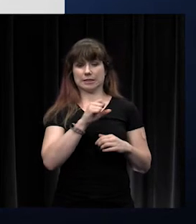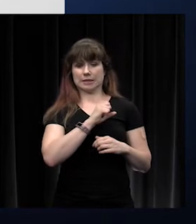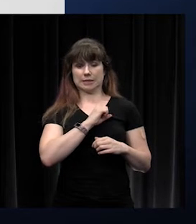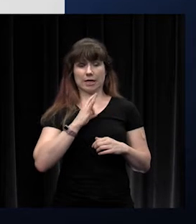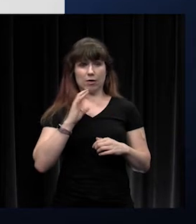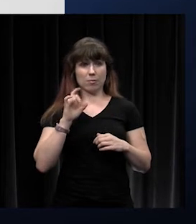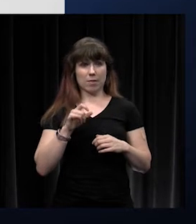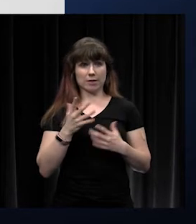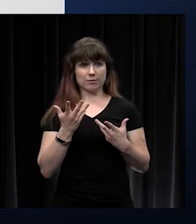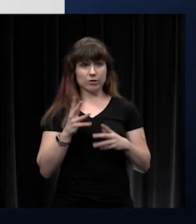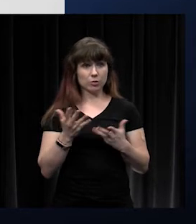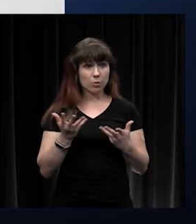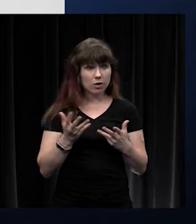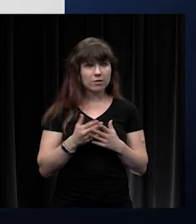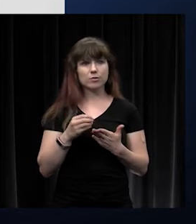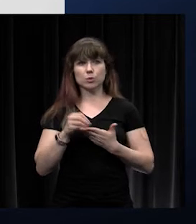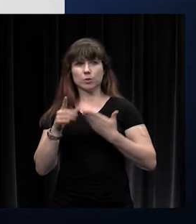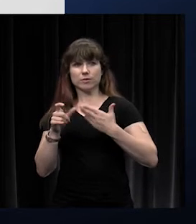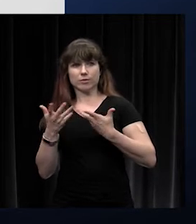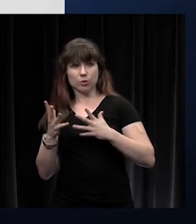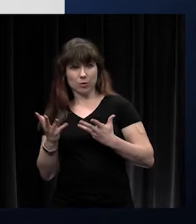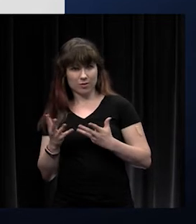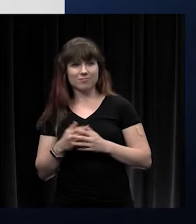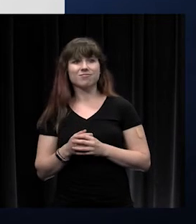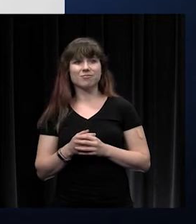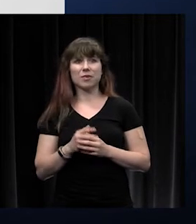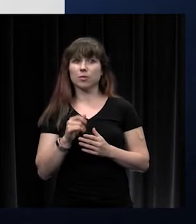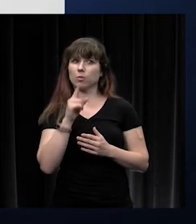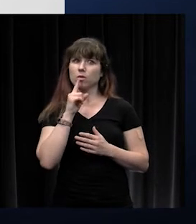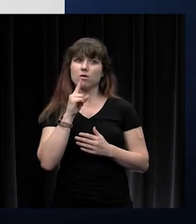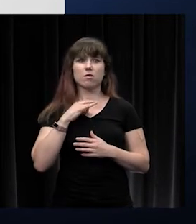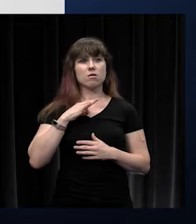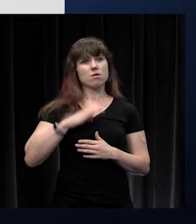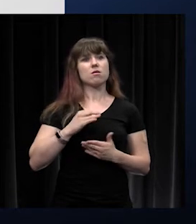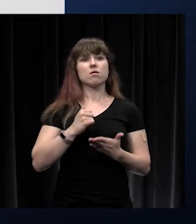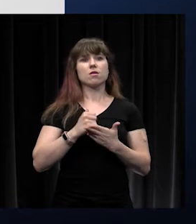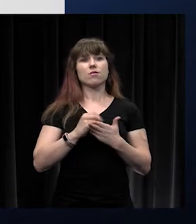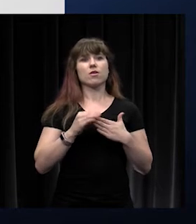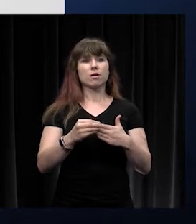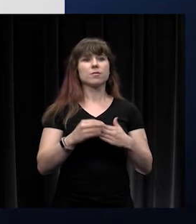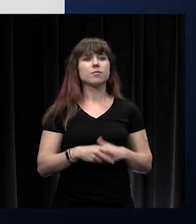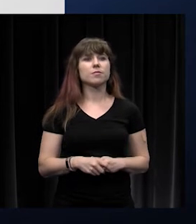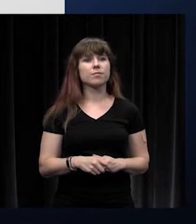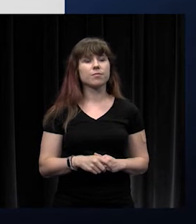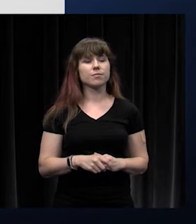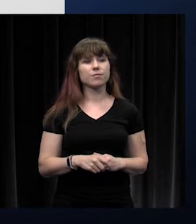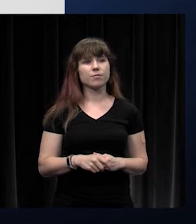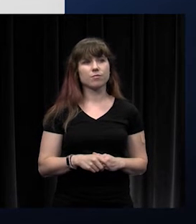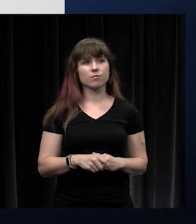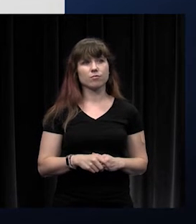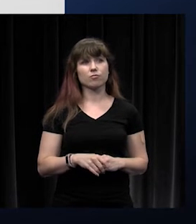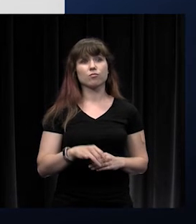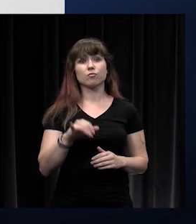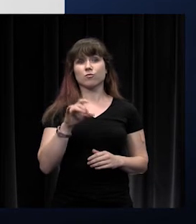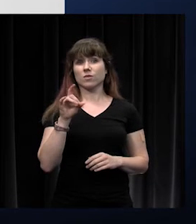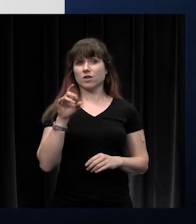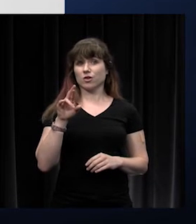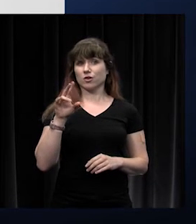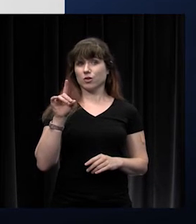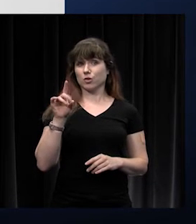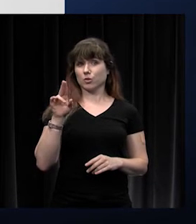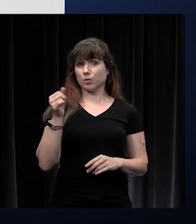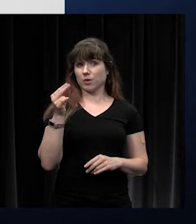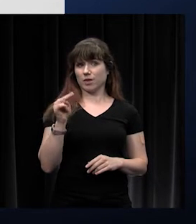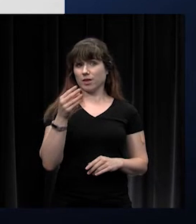your students. And those have been very helpful guides for our group. In addition, Dr. Dugan again